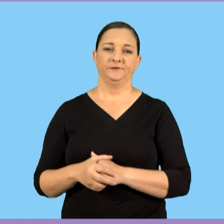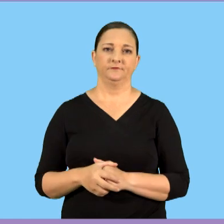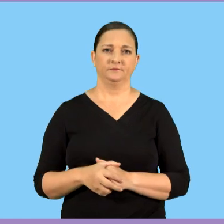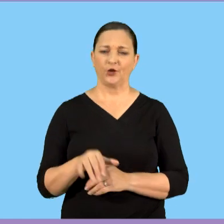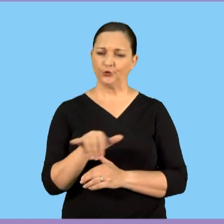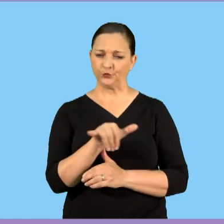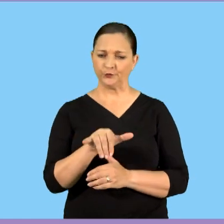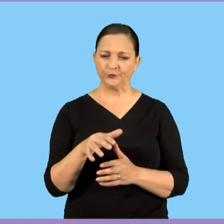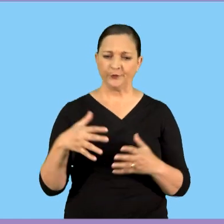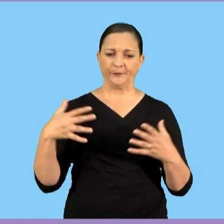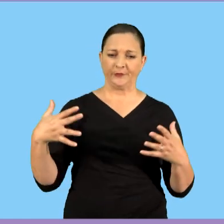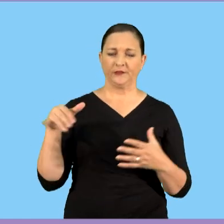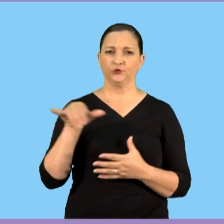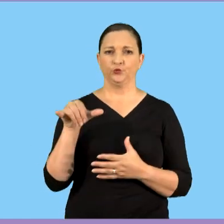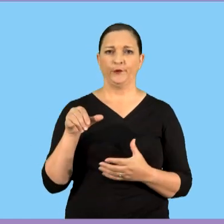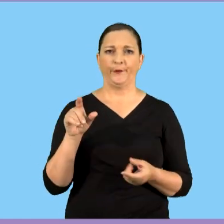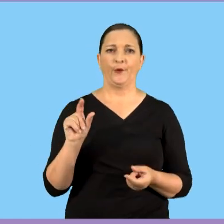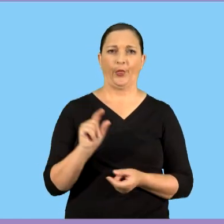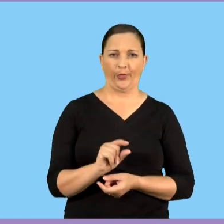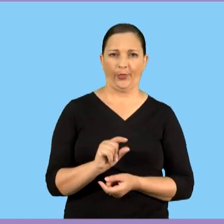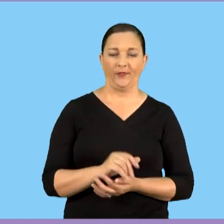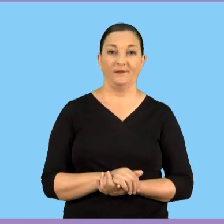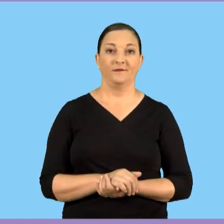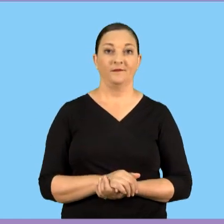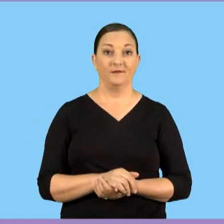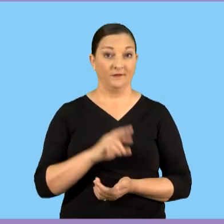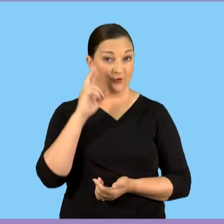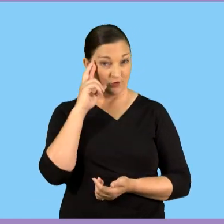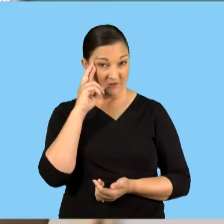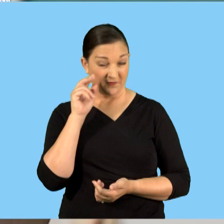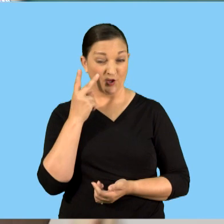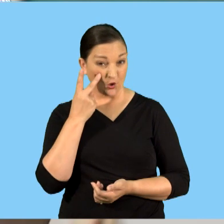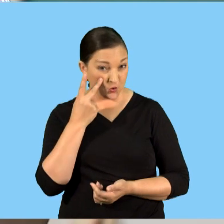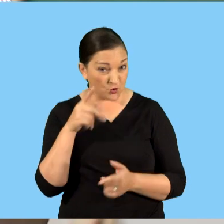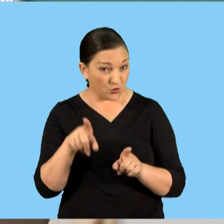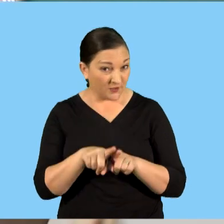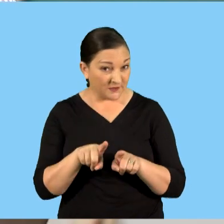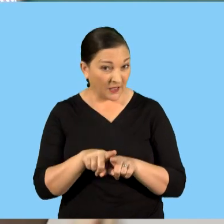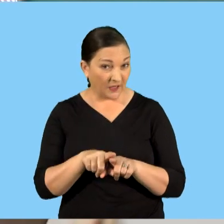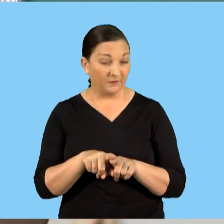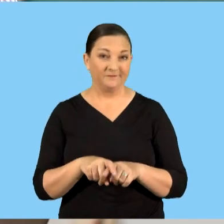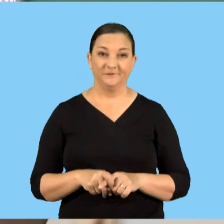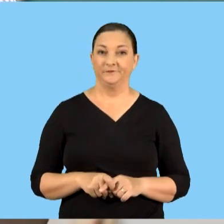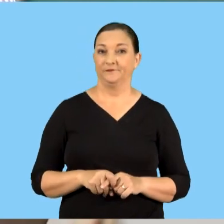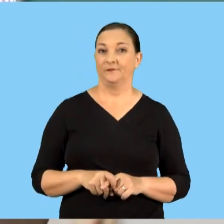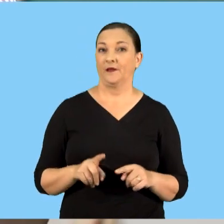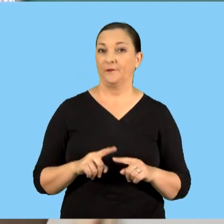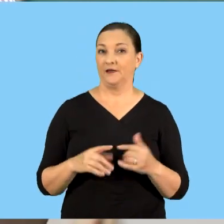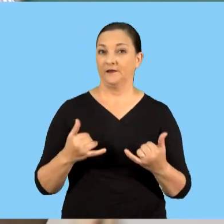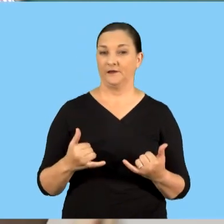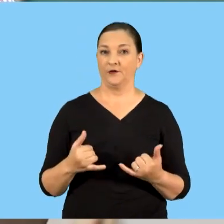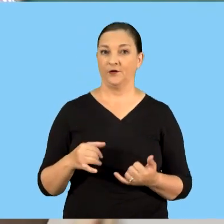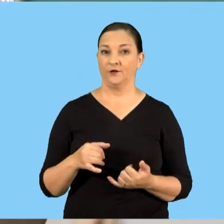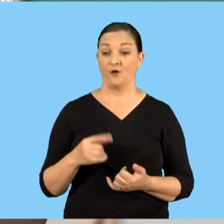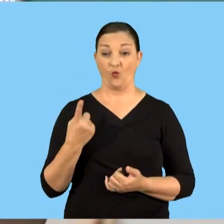+18. So which one is bigger and which one is smaller? Remember, they might look the same, but that sign indicates